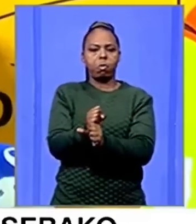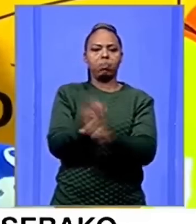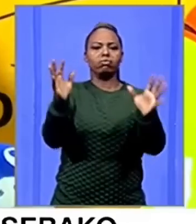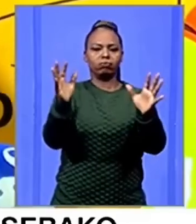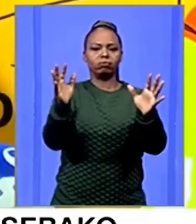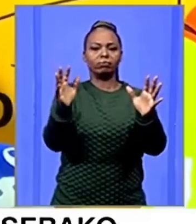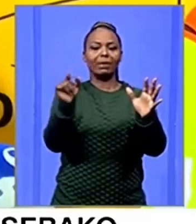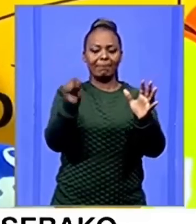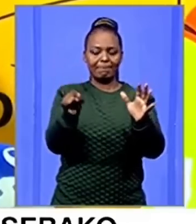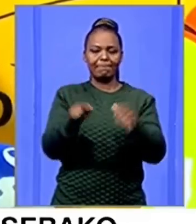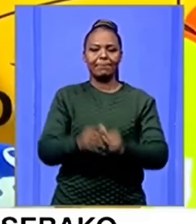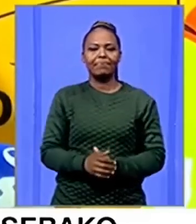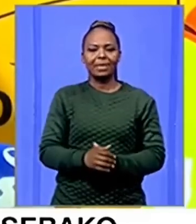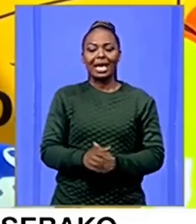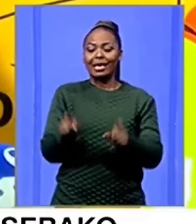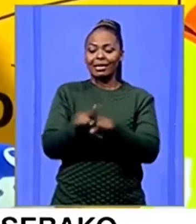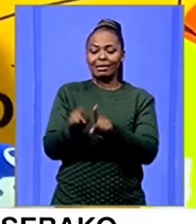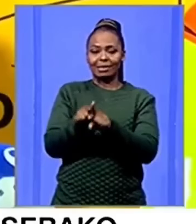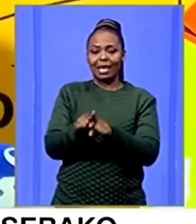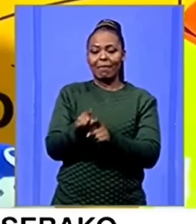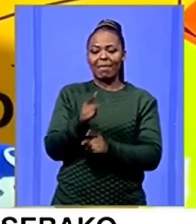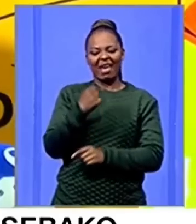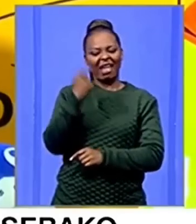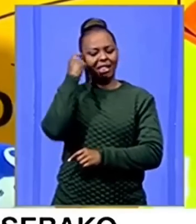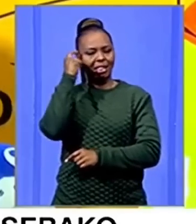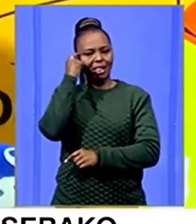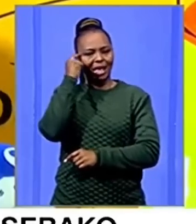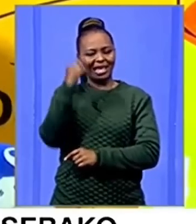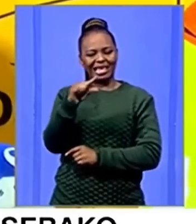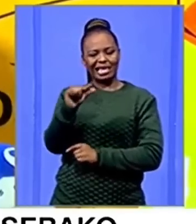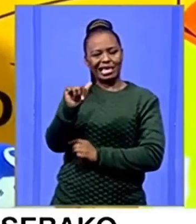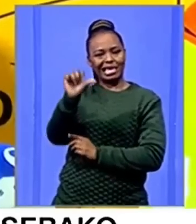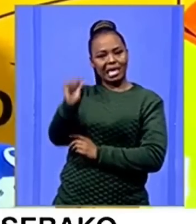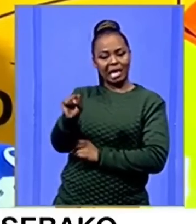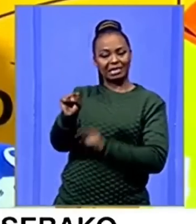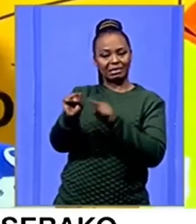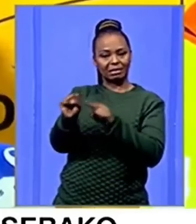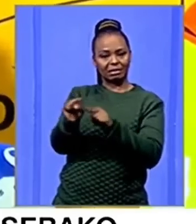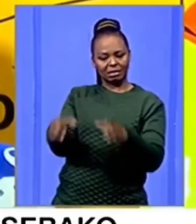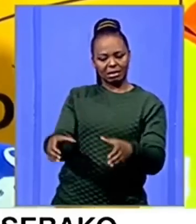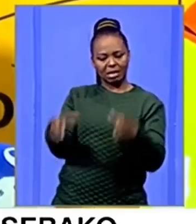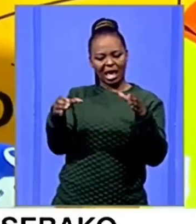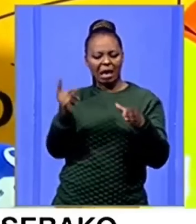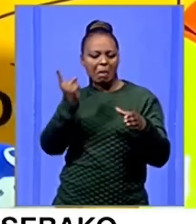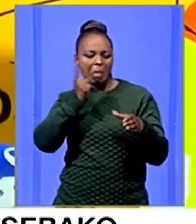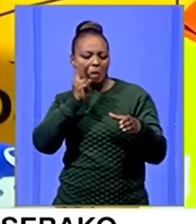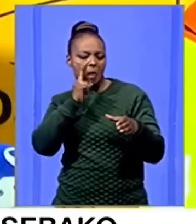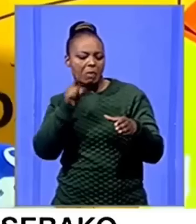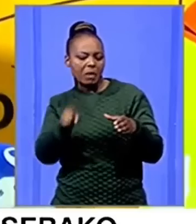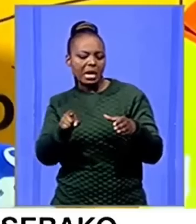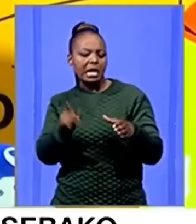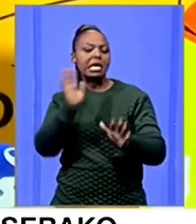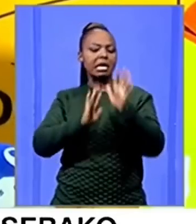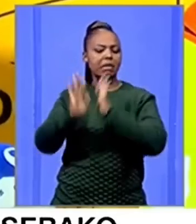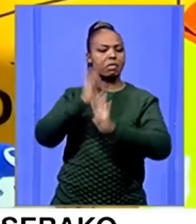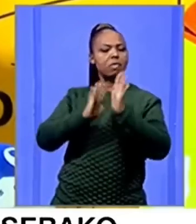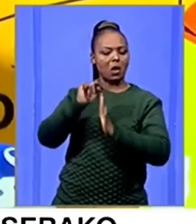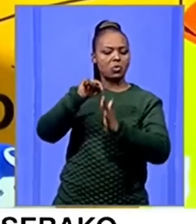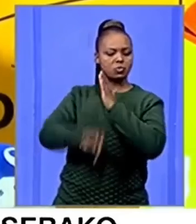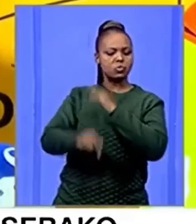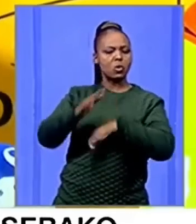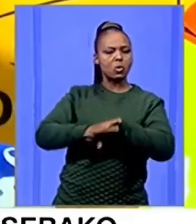also feel that there is a gas that they still want to experiment so that they can tell us